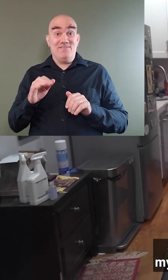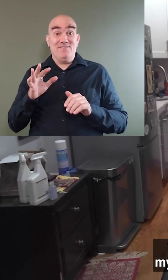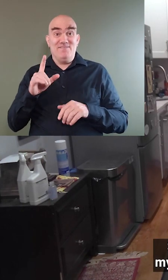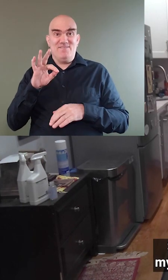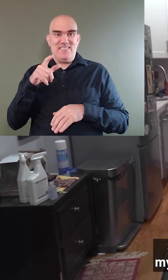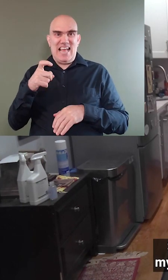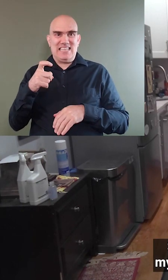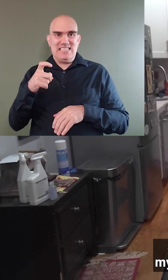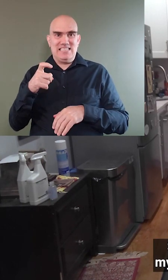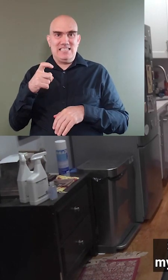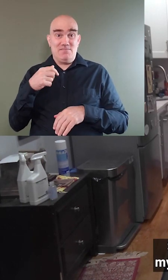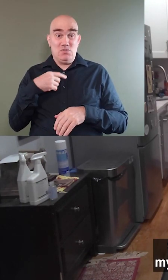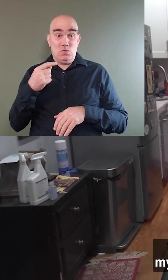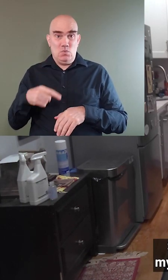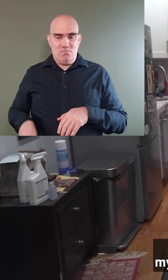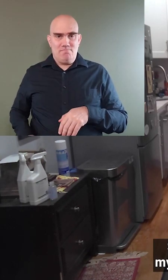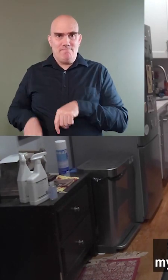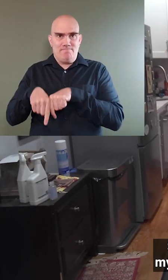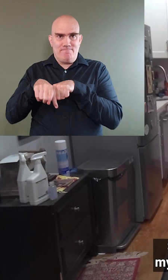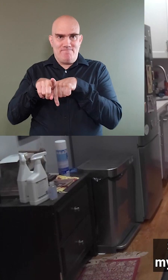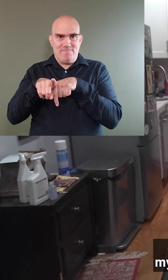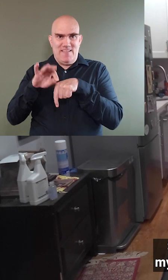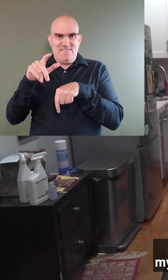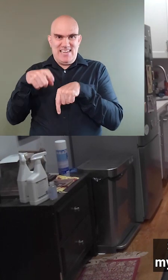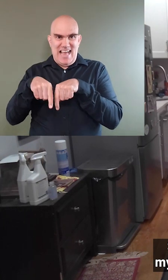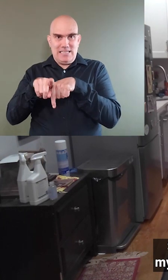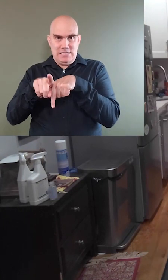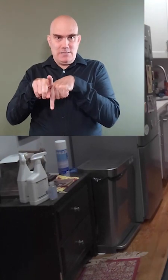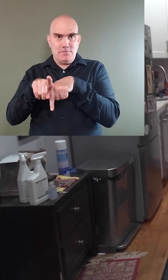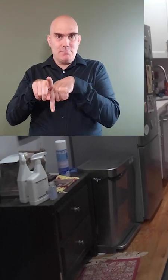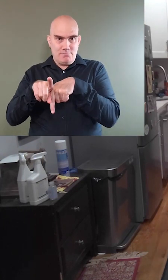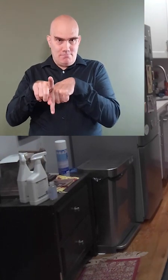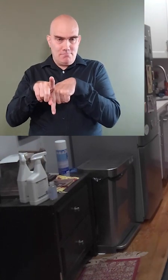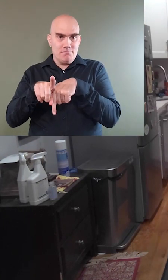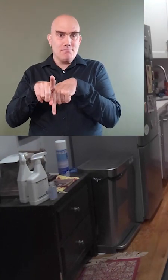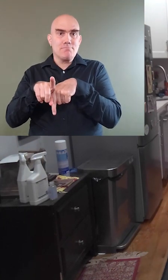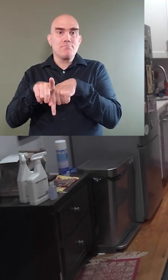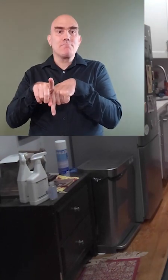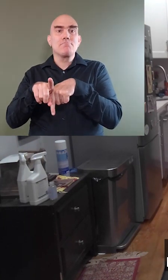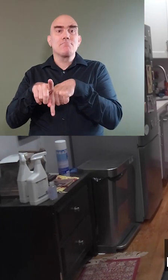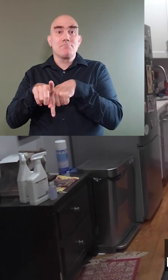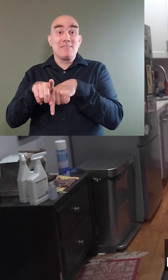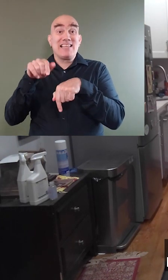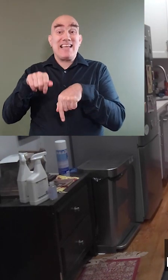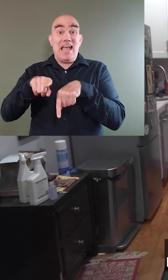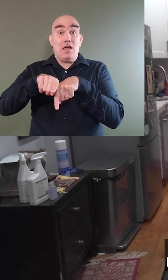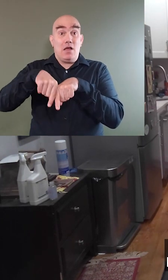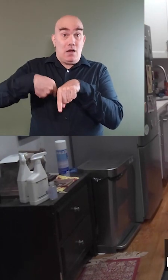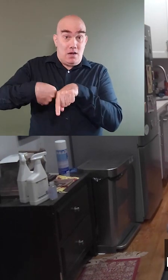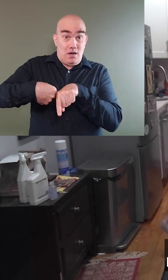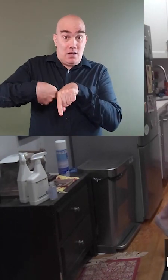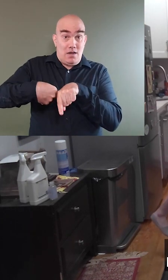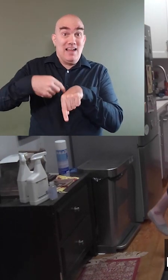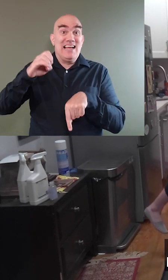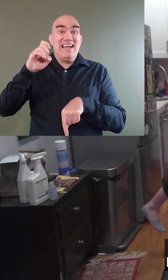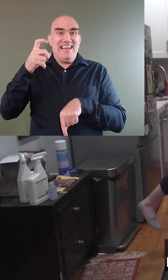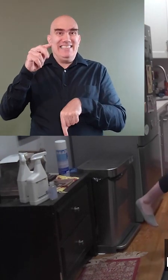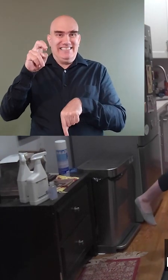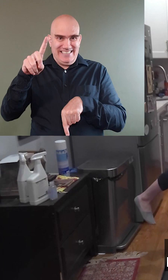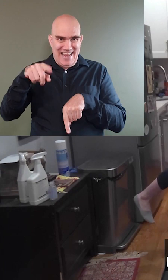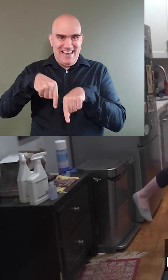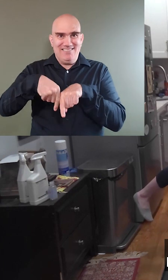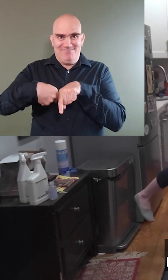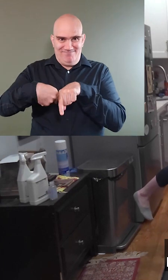flex, I can bring my leg up out in front of me. I can bring it behind me. I